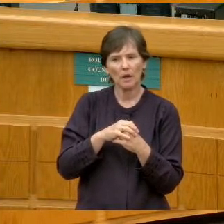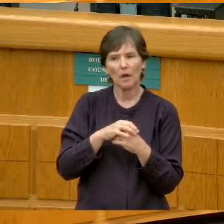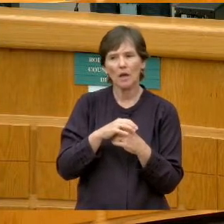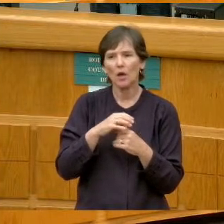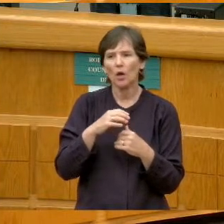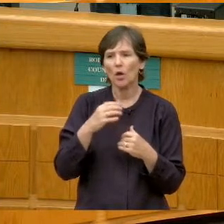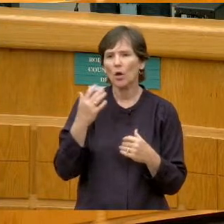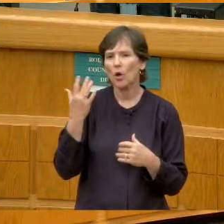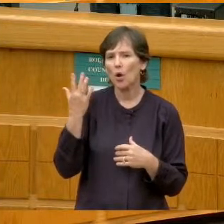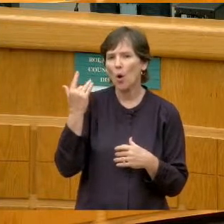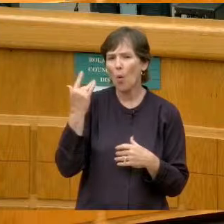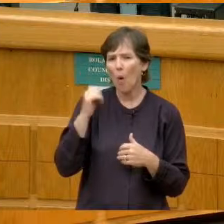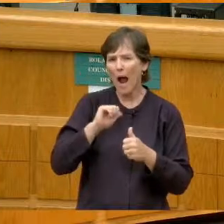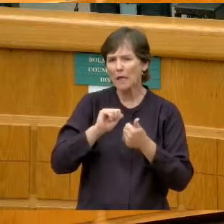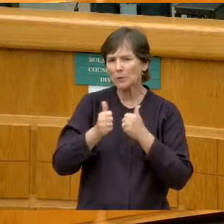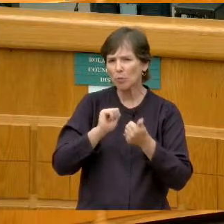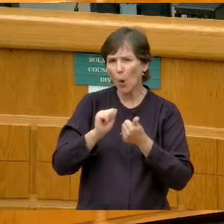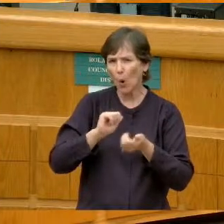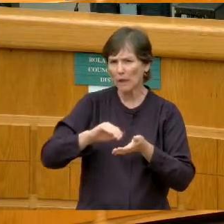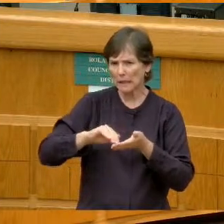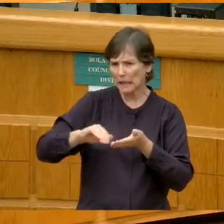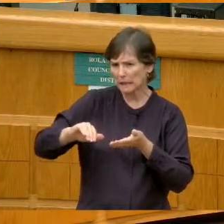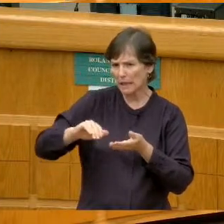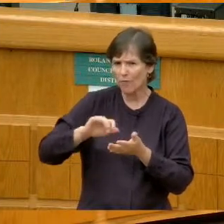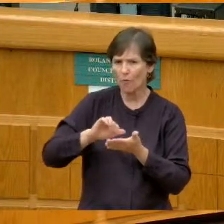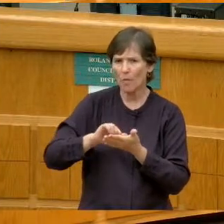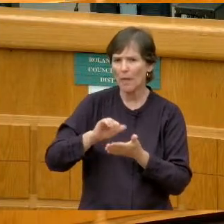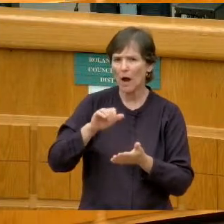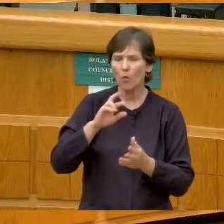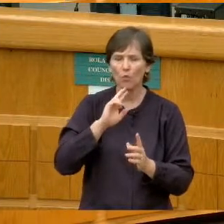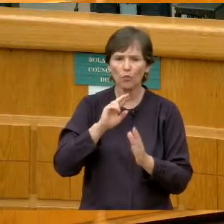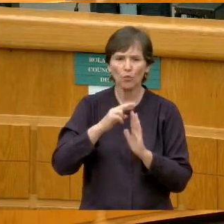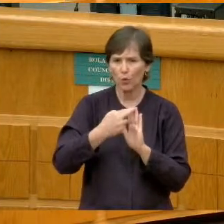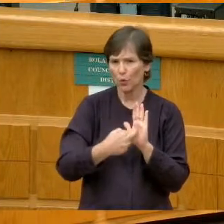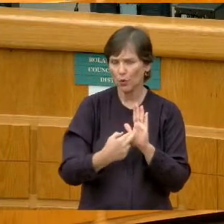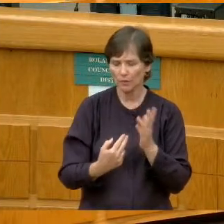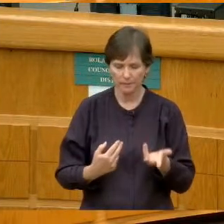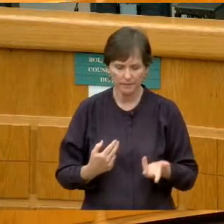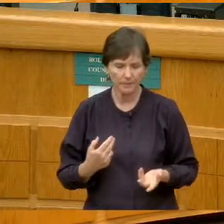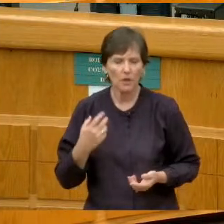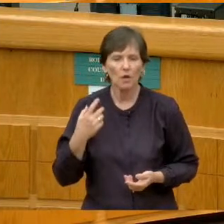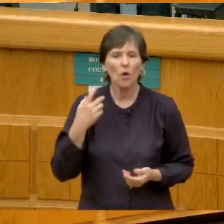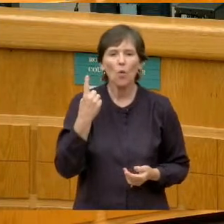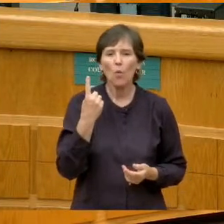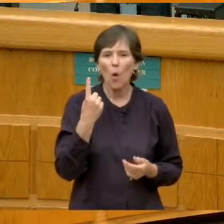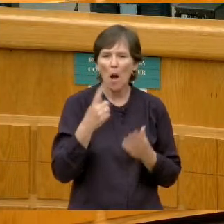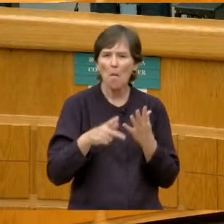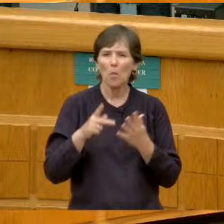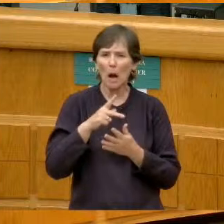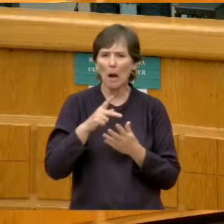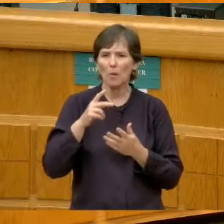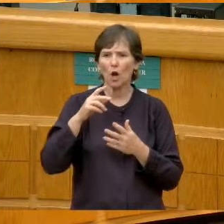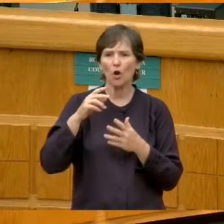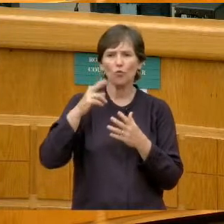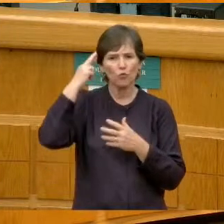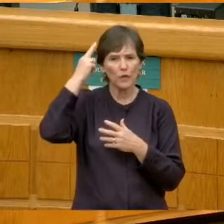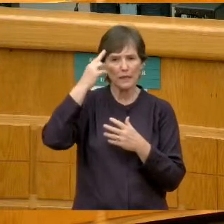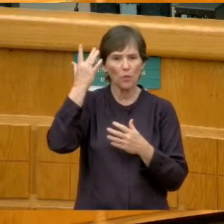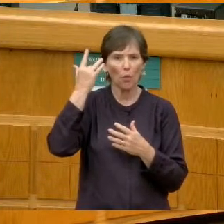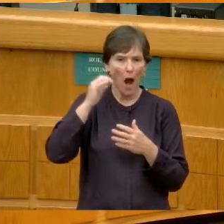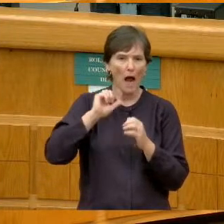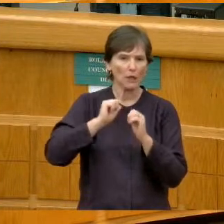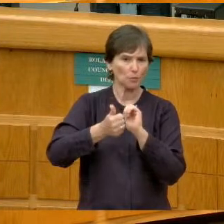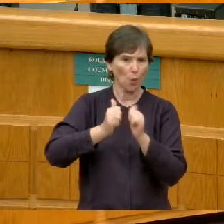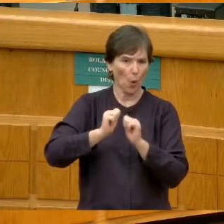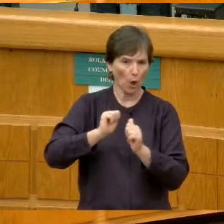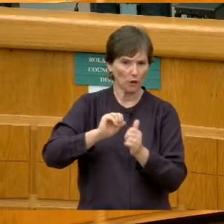why sports were exempted from that. Right, so one of the main reasons is the sport is regulated by a different entity,